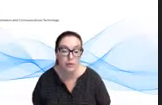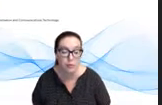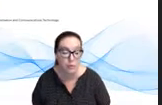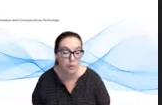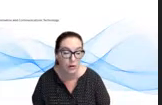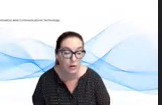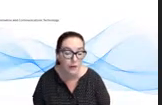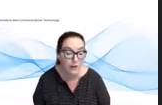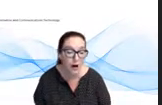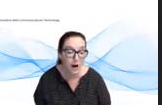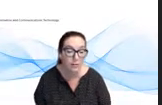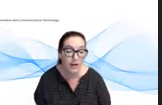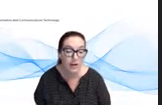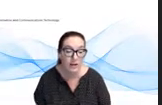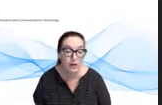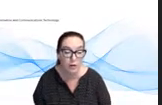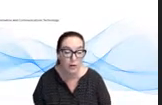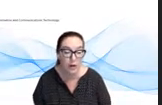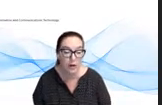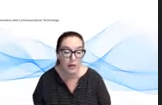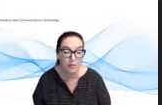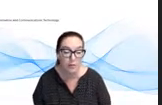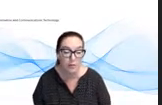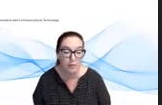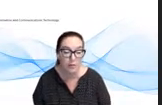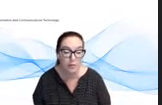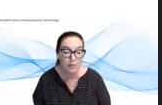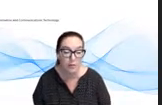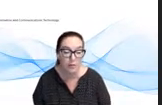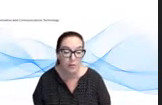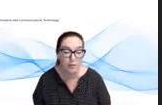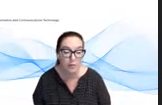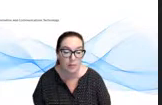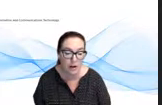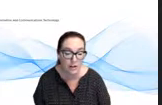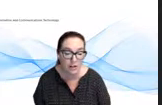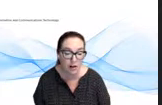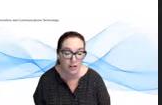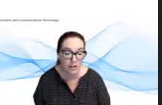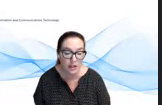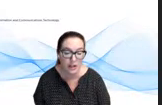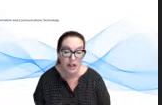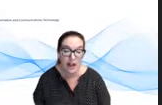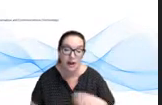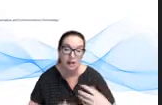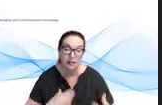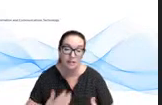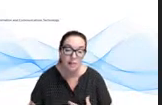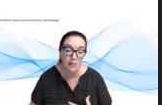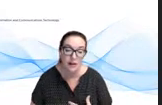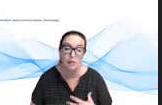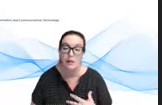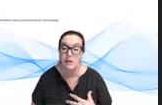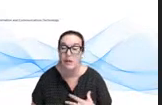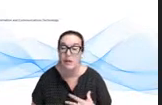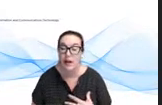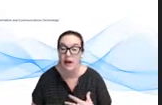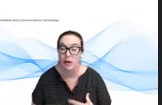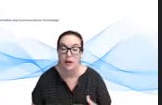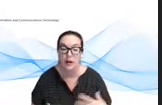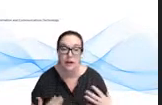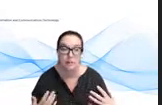physical to the virtual world, our meetings, our work, our collaboration becomes dependent on technology. And on the flip side,